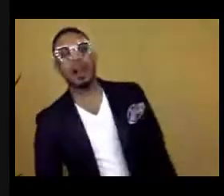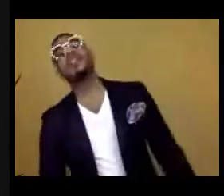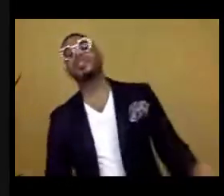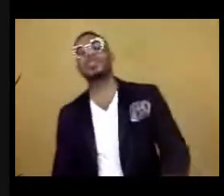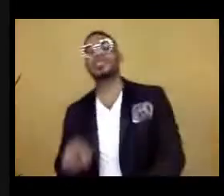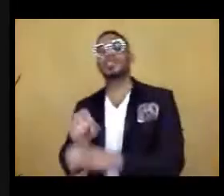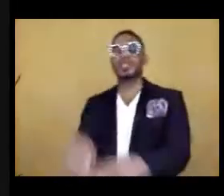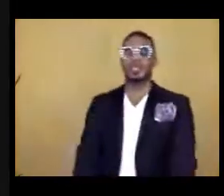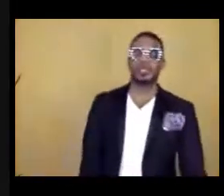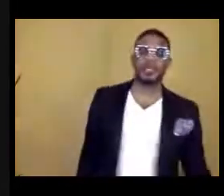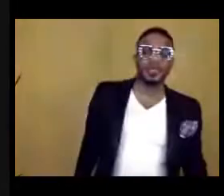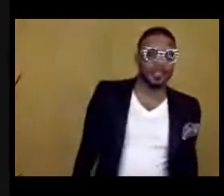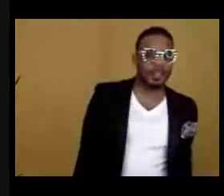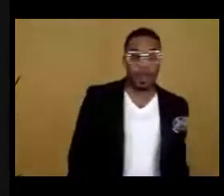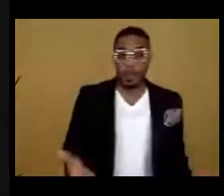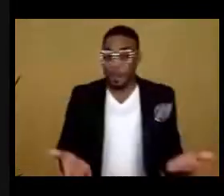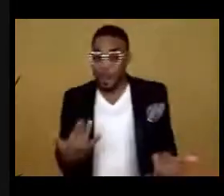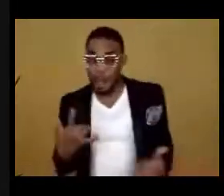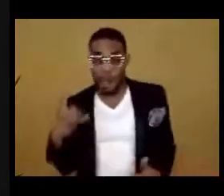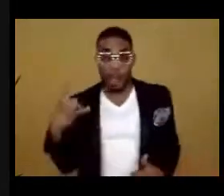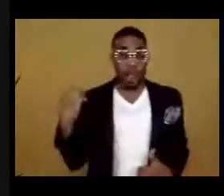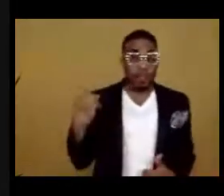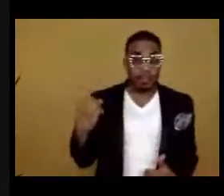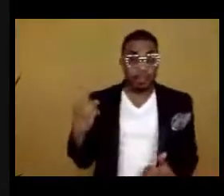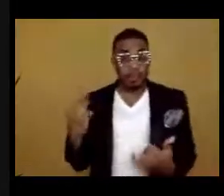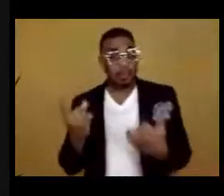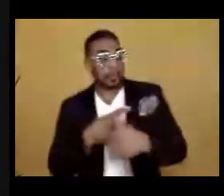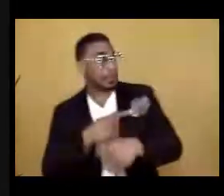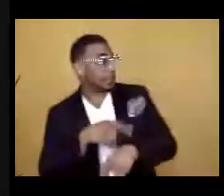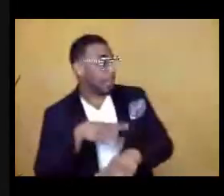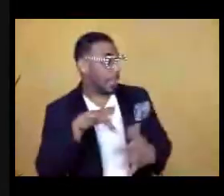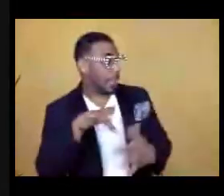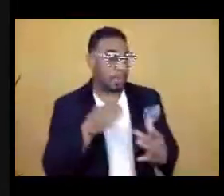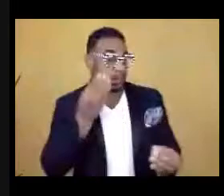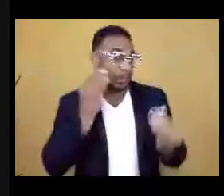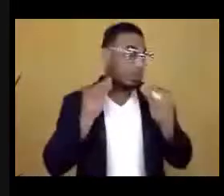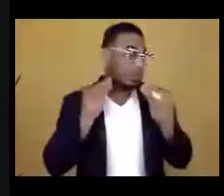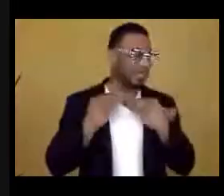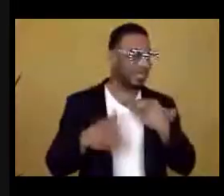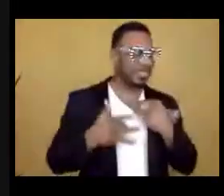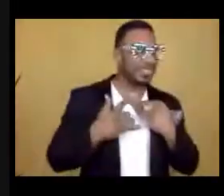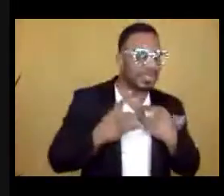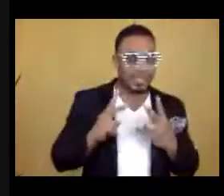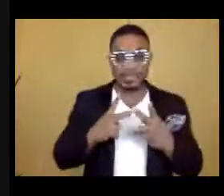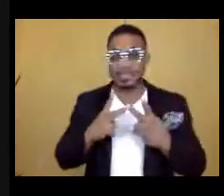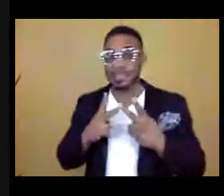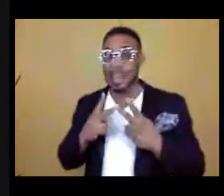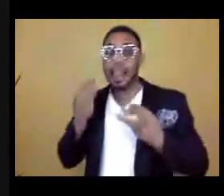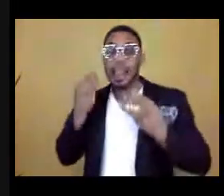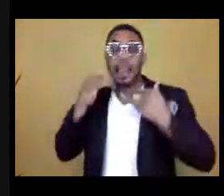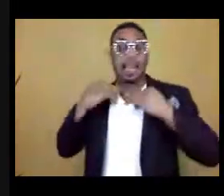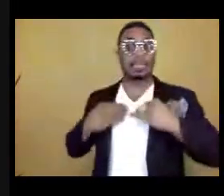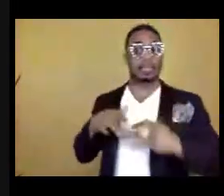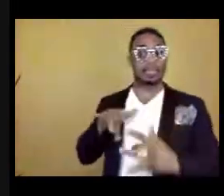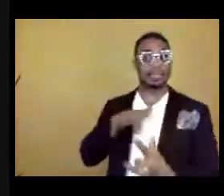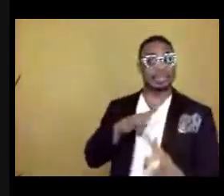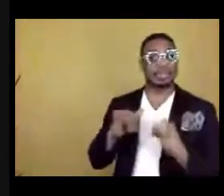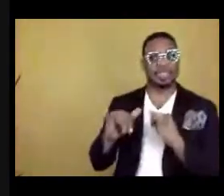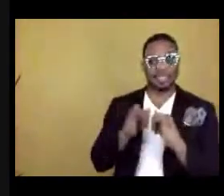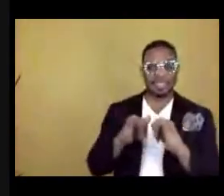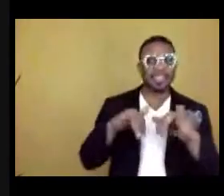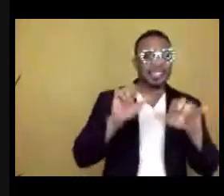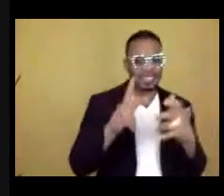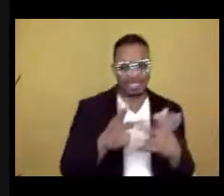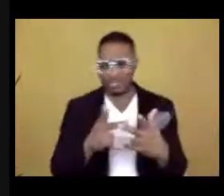So maybe we can go to first base, cause I feel you. Second base, want you to feel me too. Now